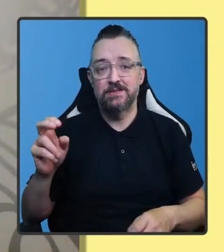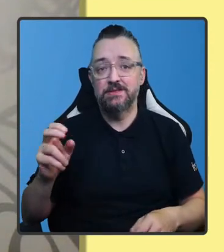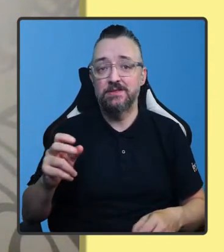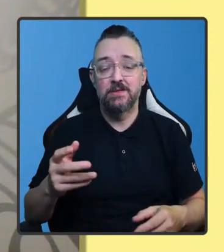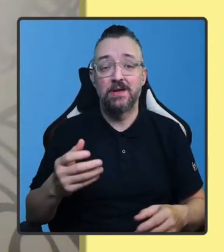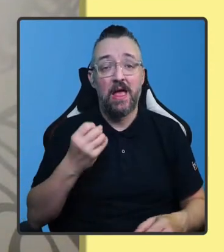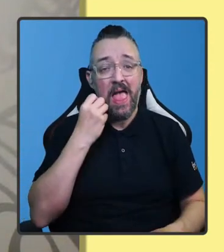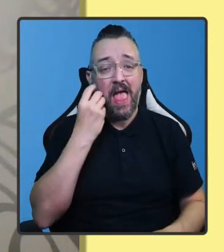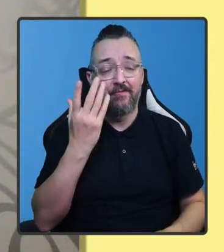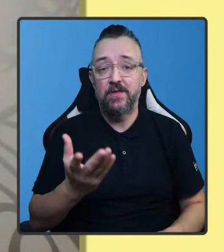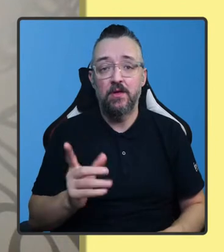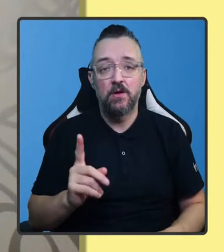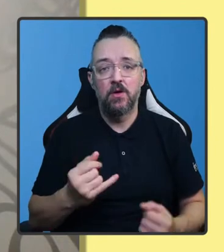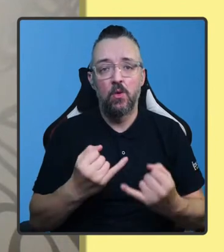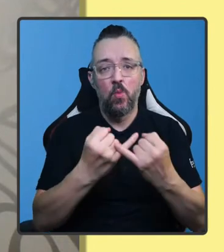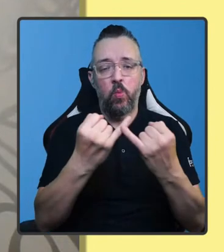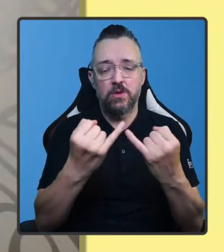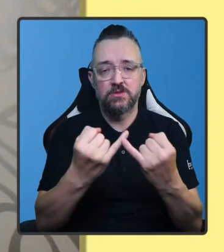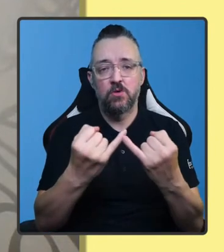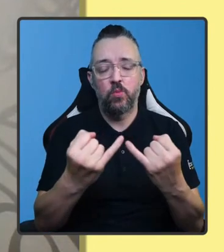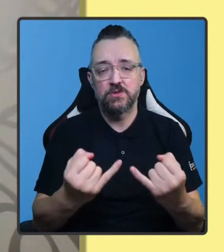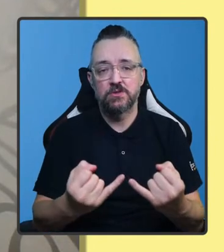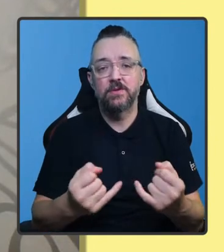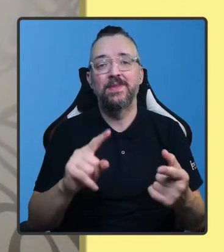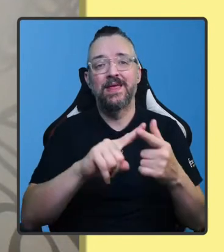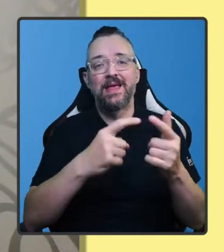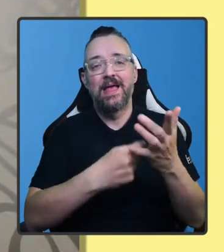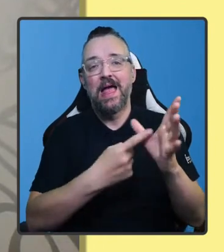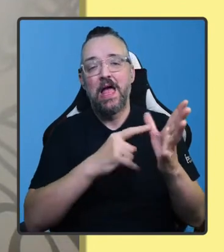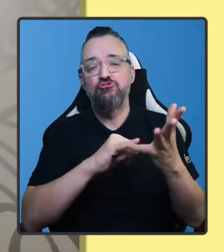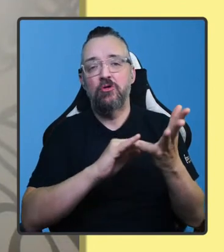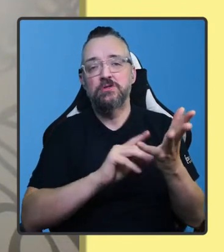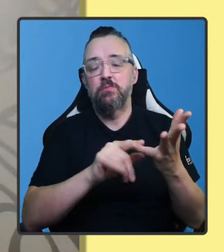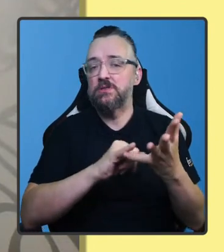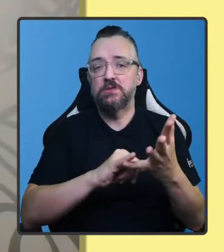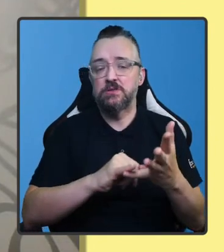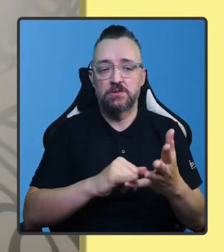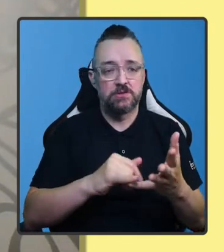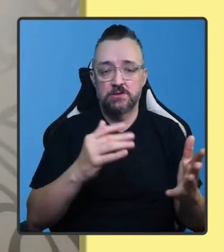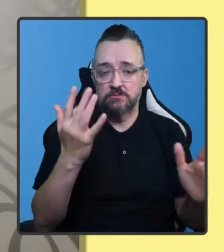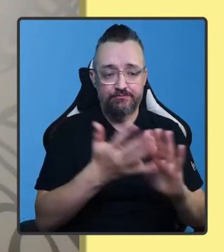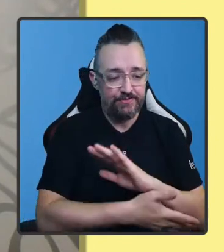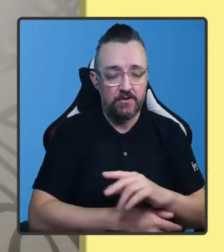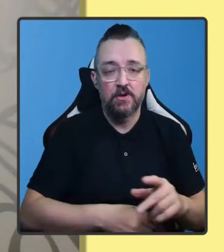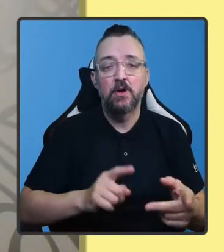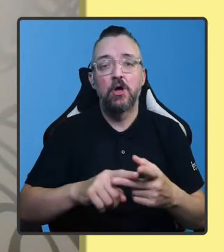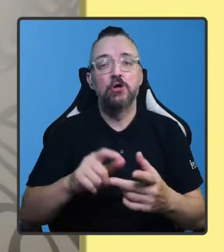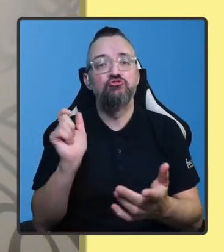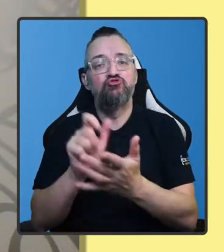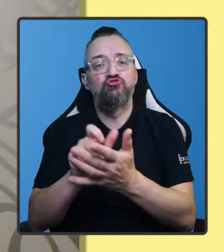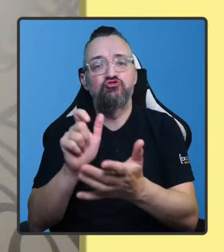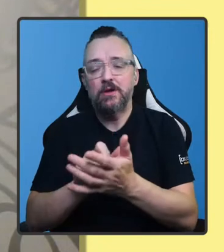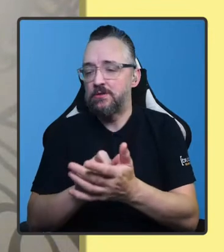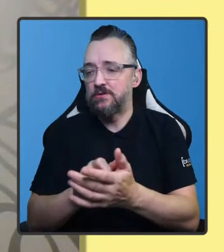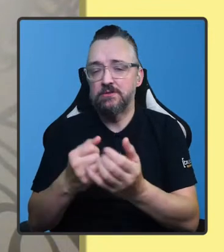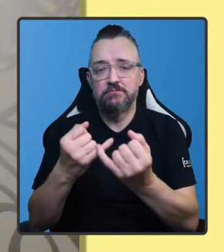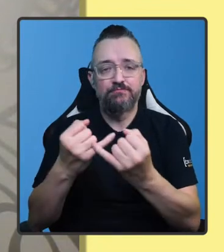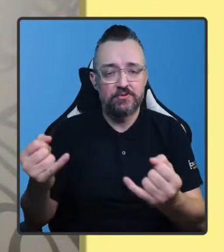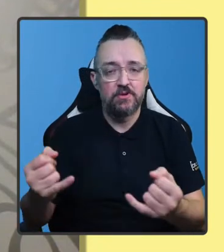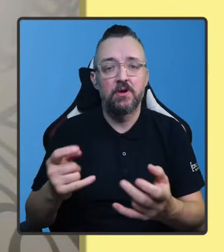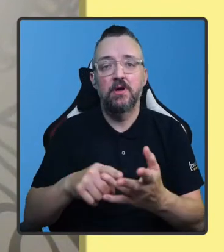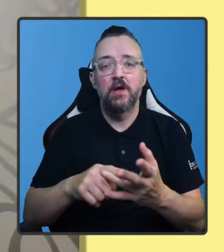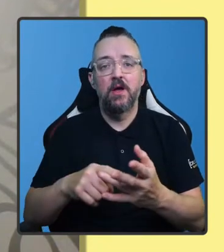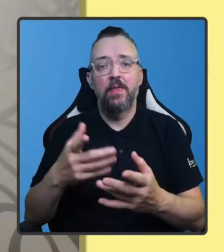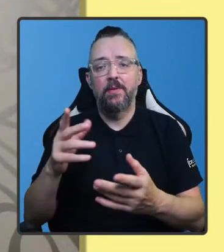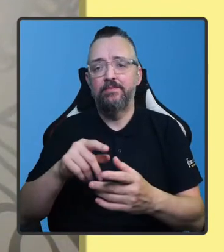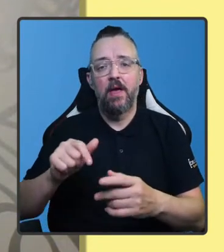day. Erasmus, free movement of people, trade relations, wellbeing objectives, initiatives like Farm to Fork,